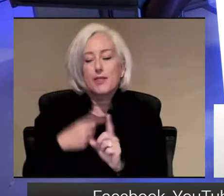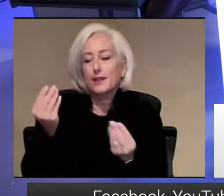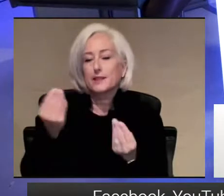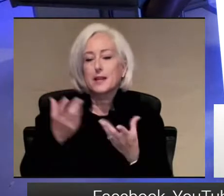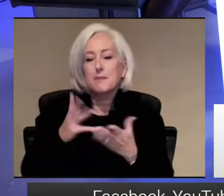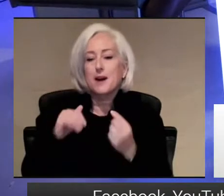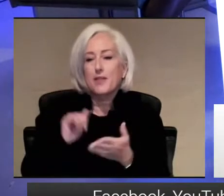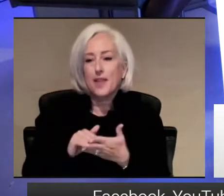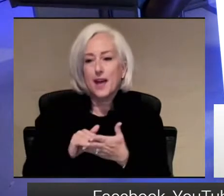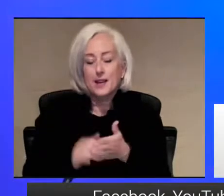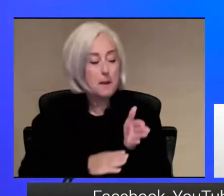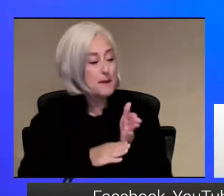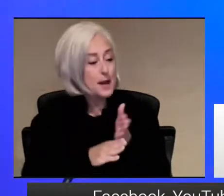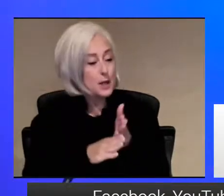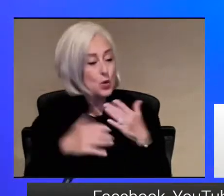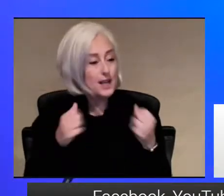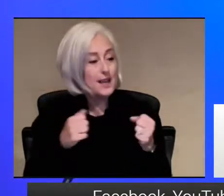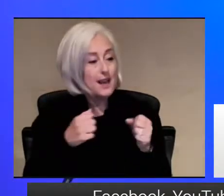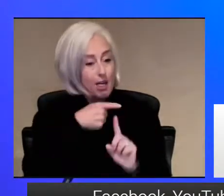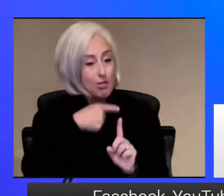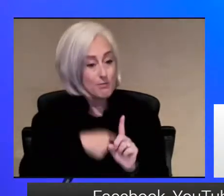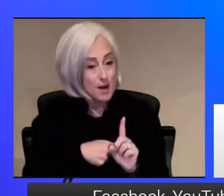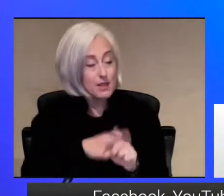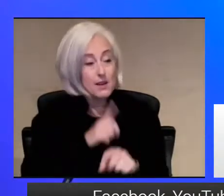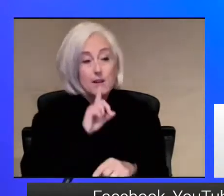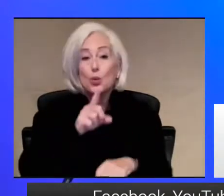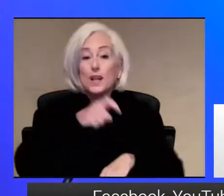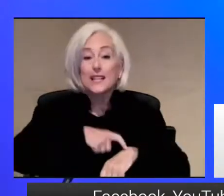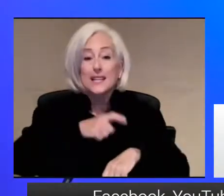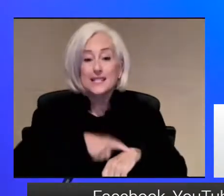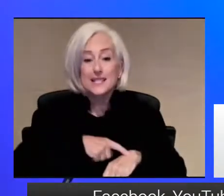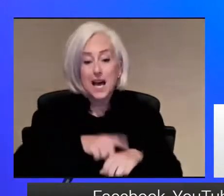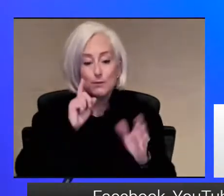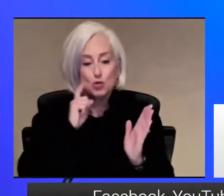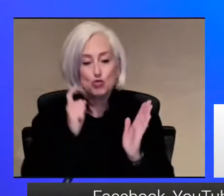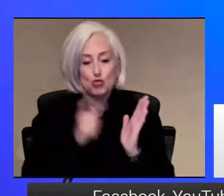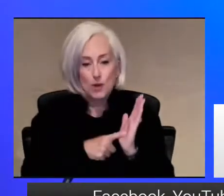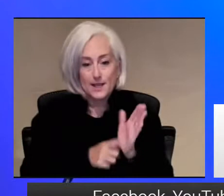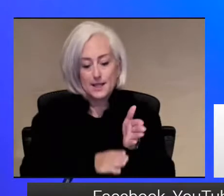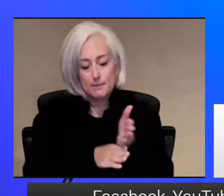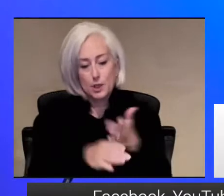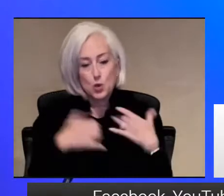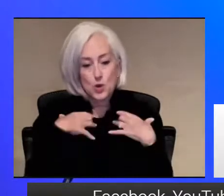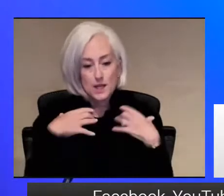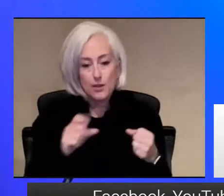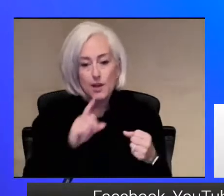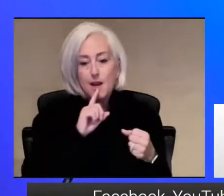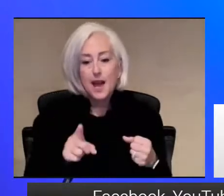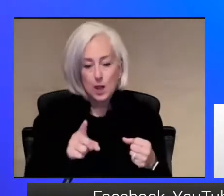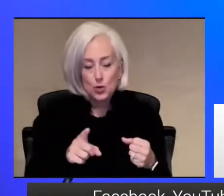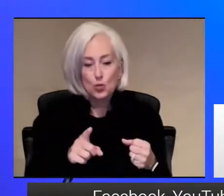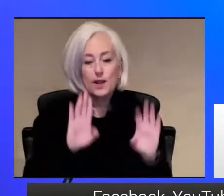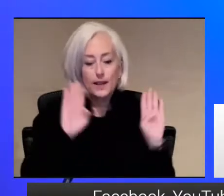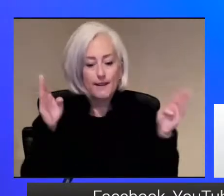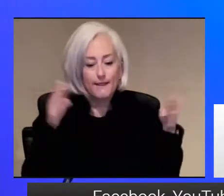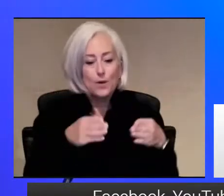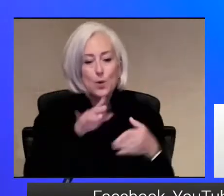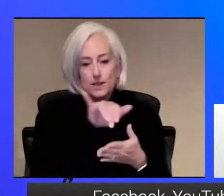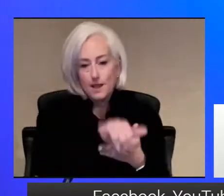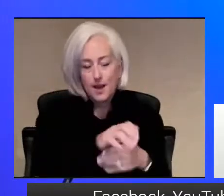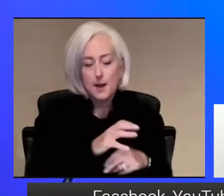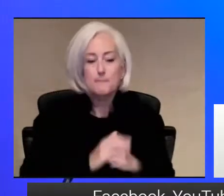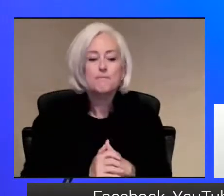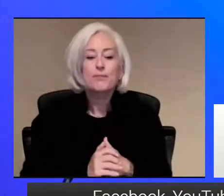Health Month is really a time to acknowledge minority health and to really embrace that in a way that we do that. Not only are we excited